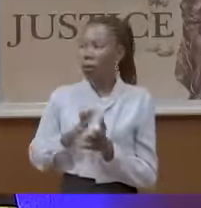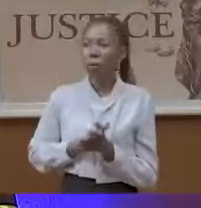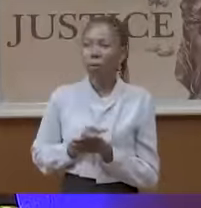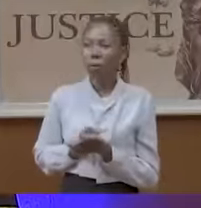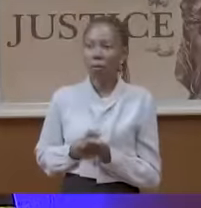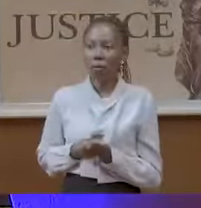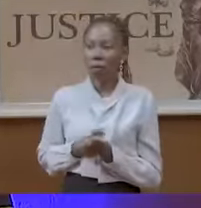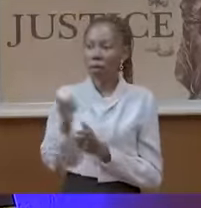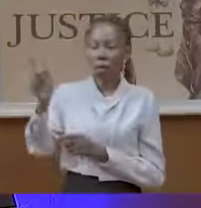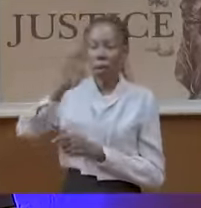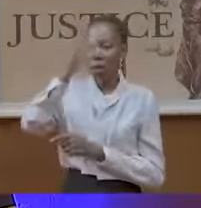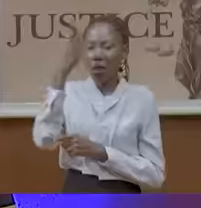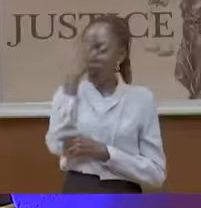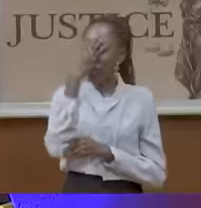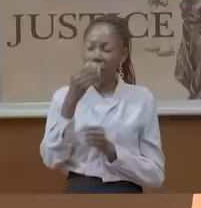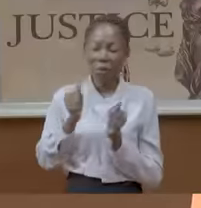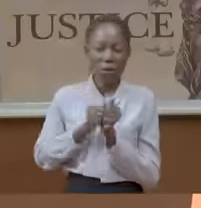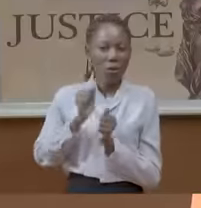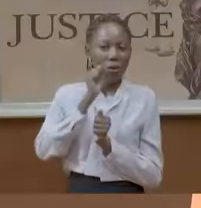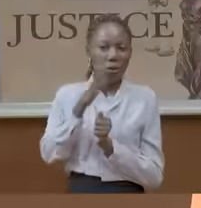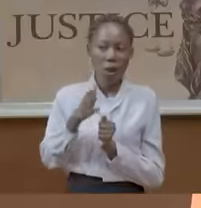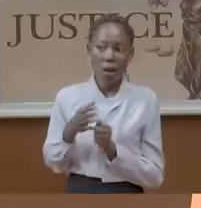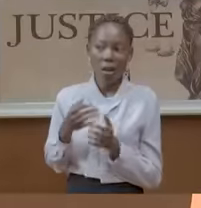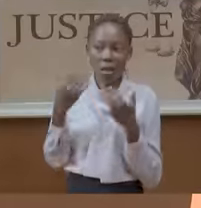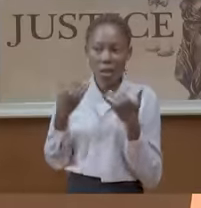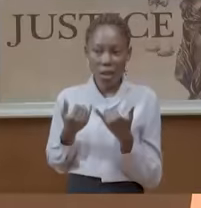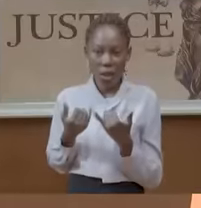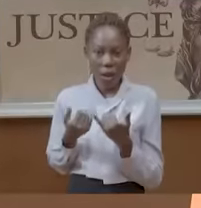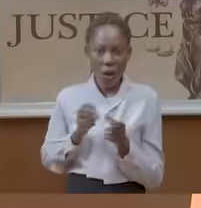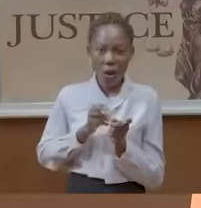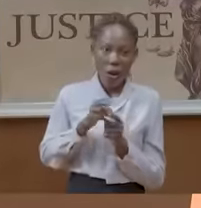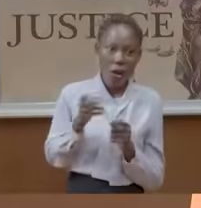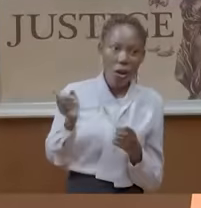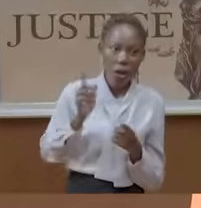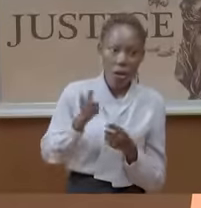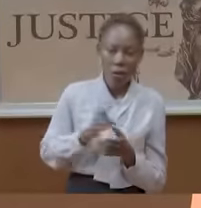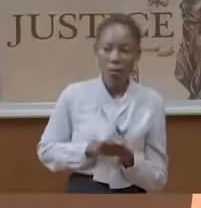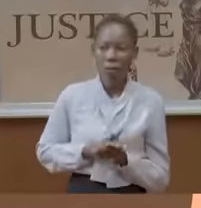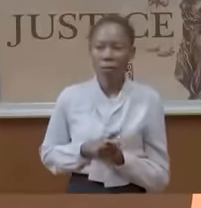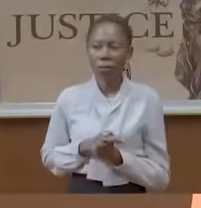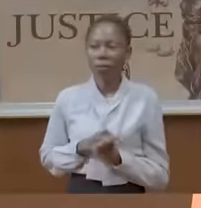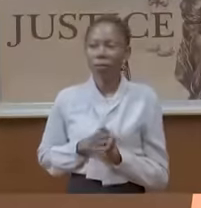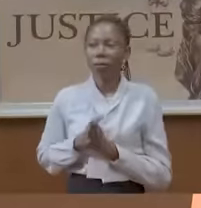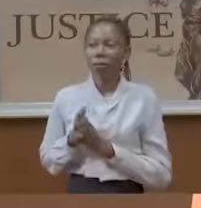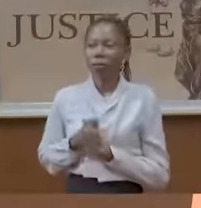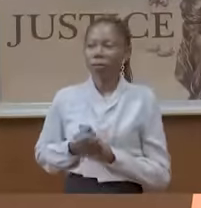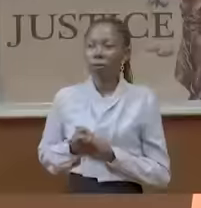issue with any woman on this earth, before and after, that she's claiming that I have children, mean that we still talk. So